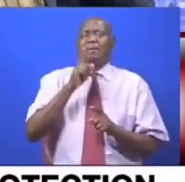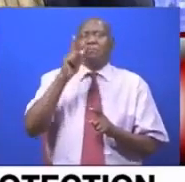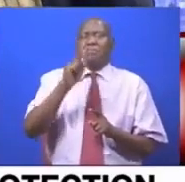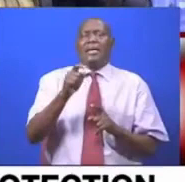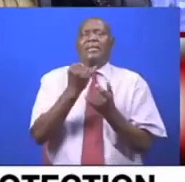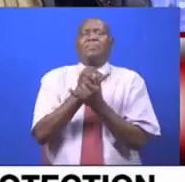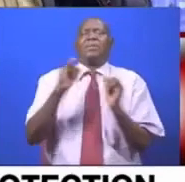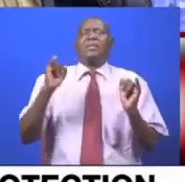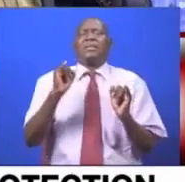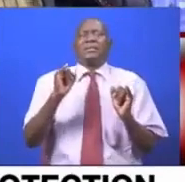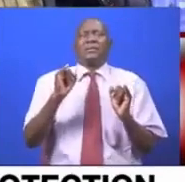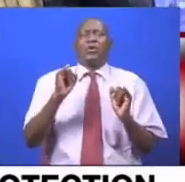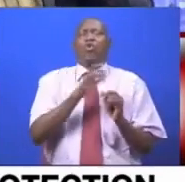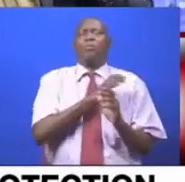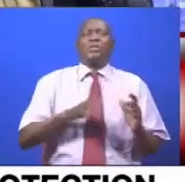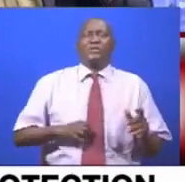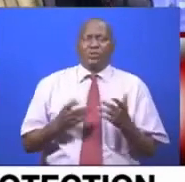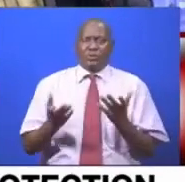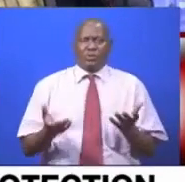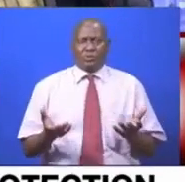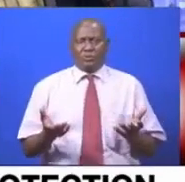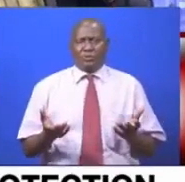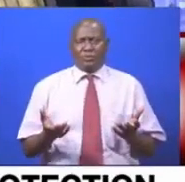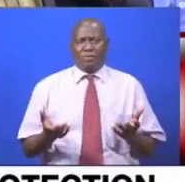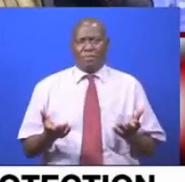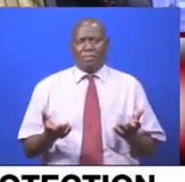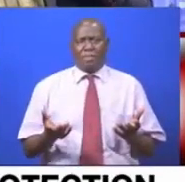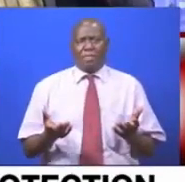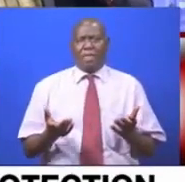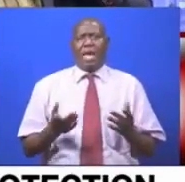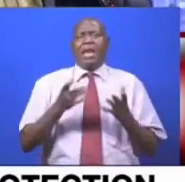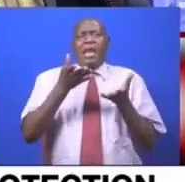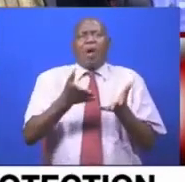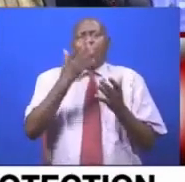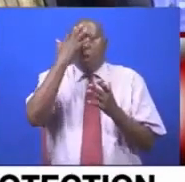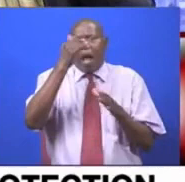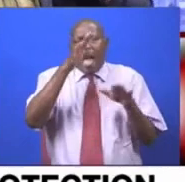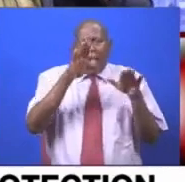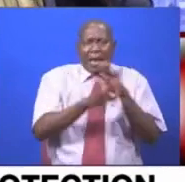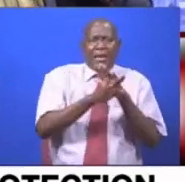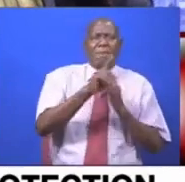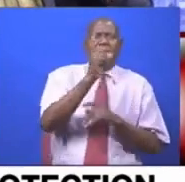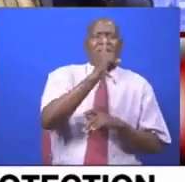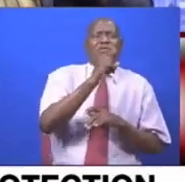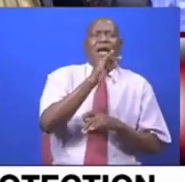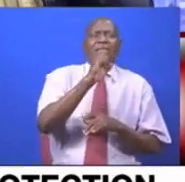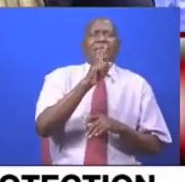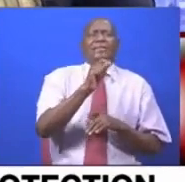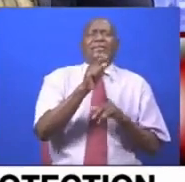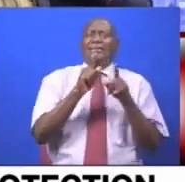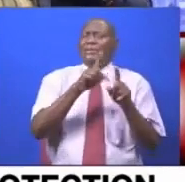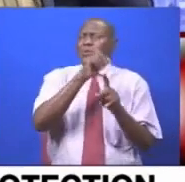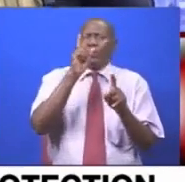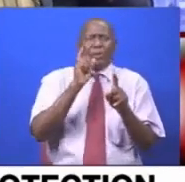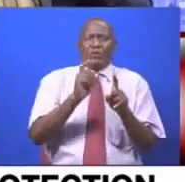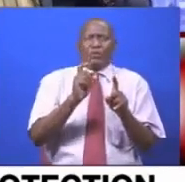independent commission. Why it fell under the Ministry of ICT still is a question. And